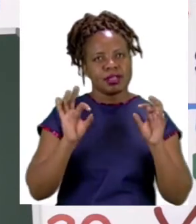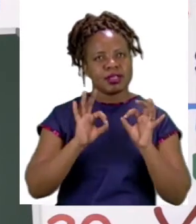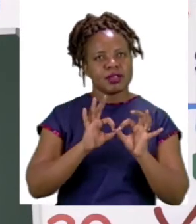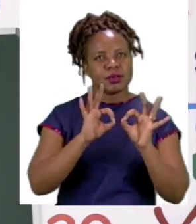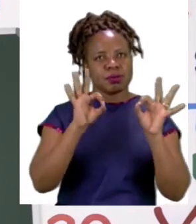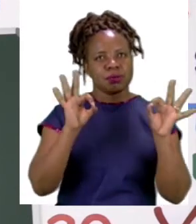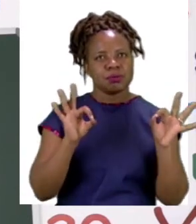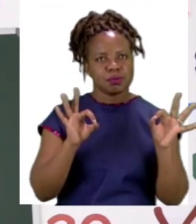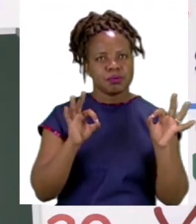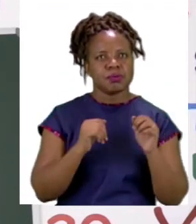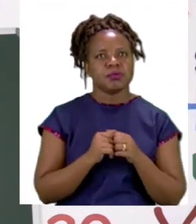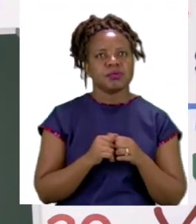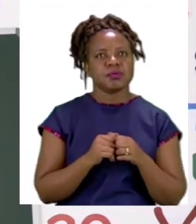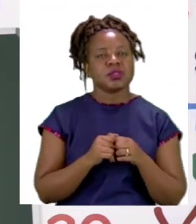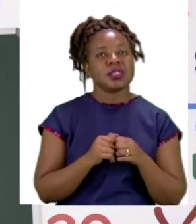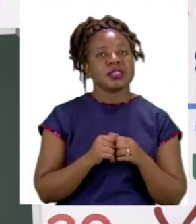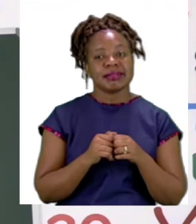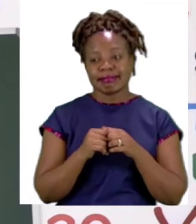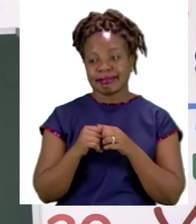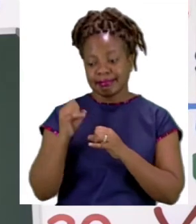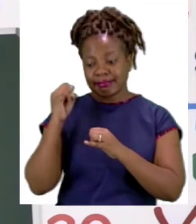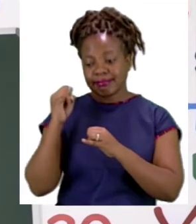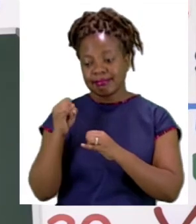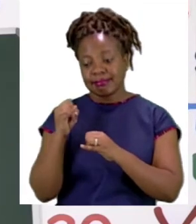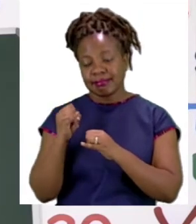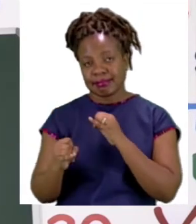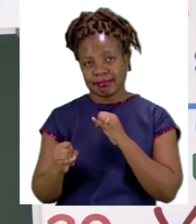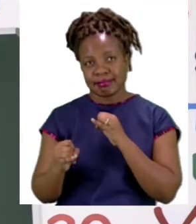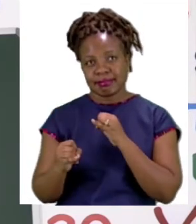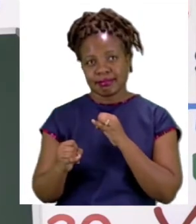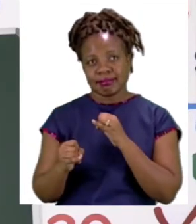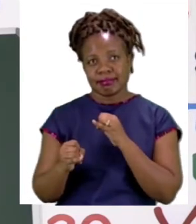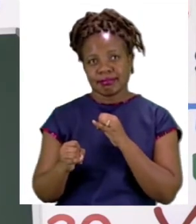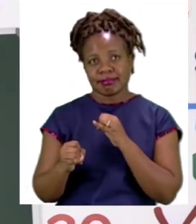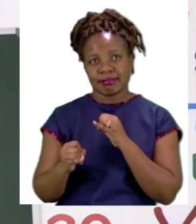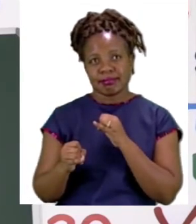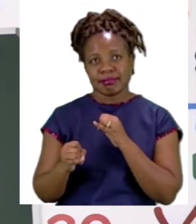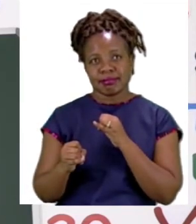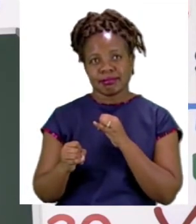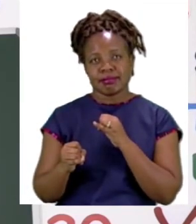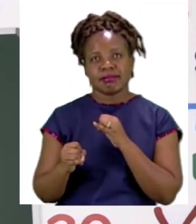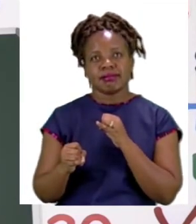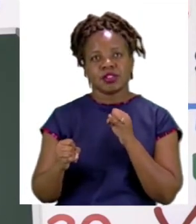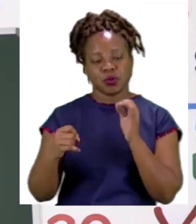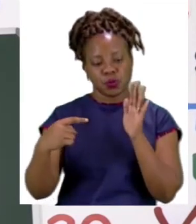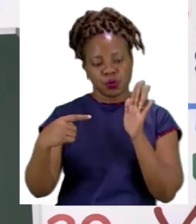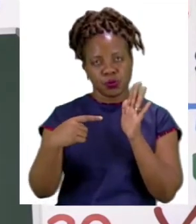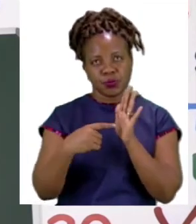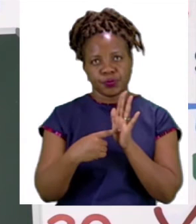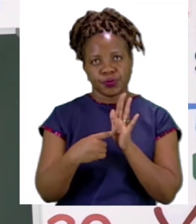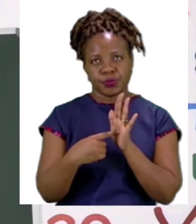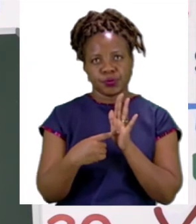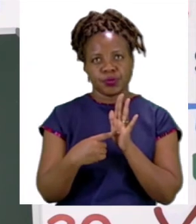to use a punctuation mark. In this case, a full stop. So I'm going to